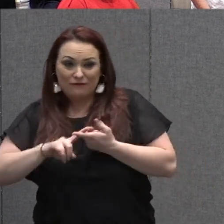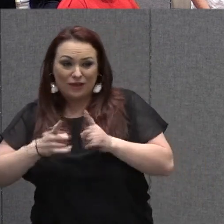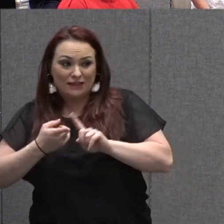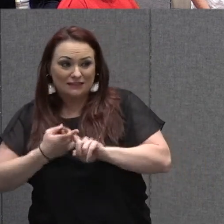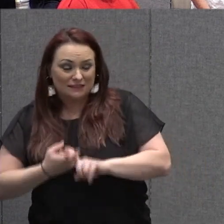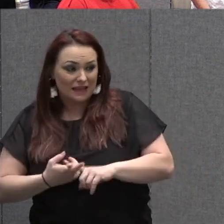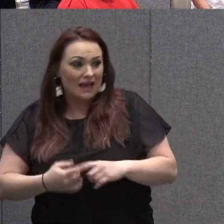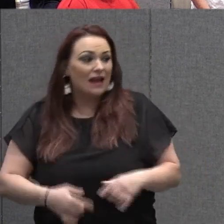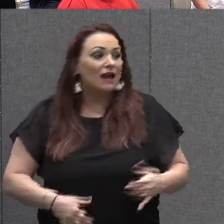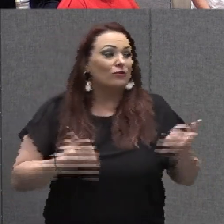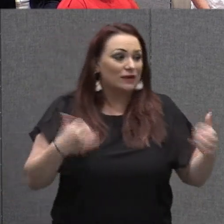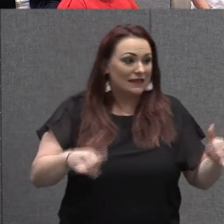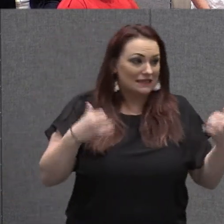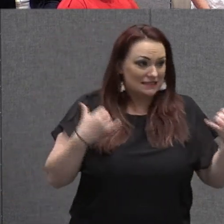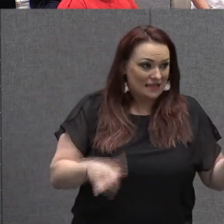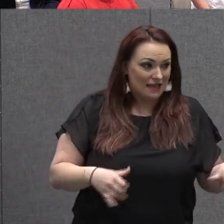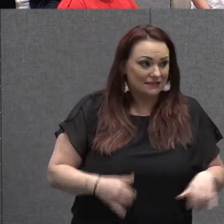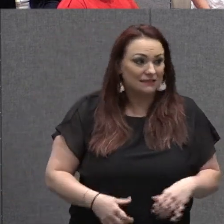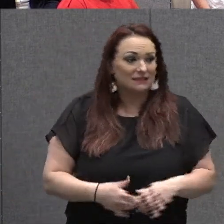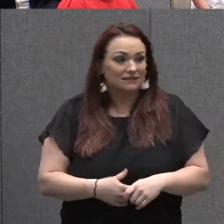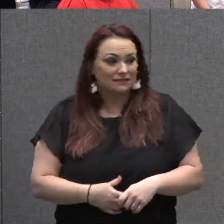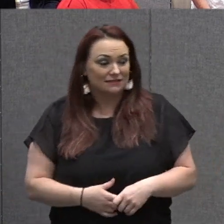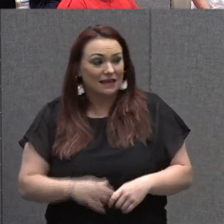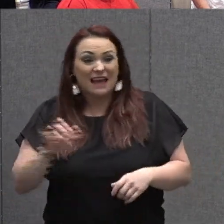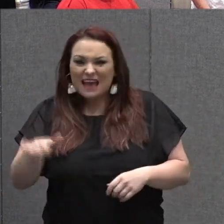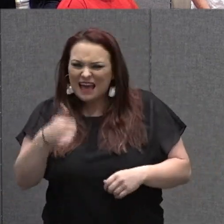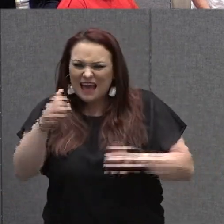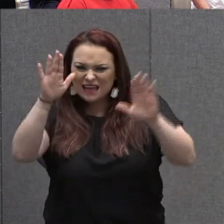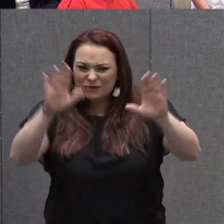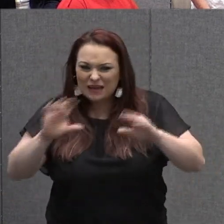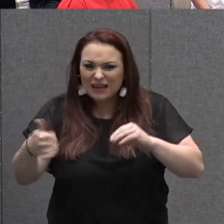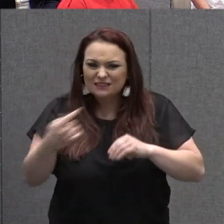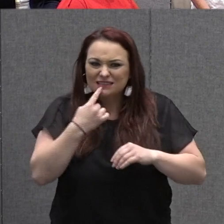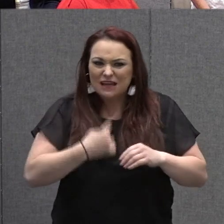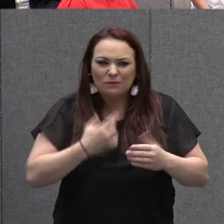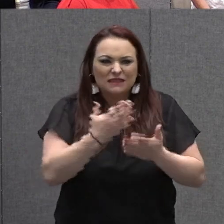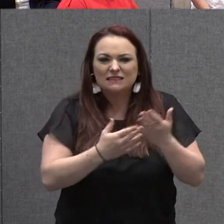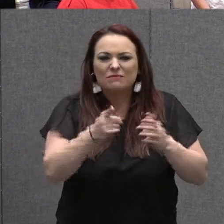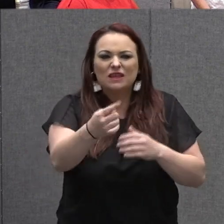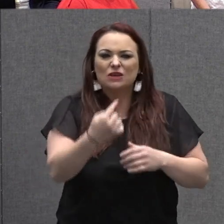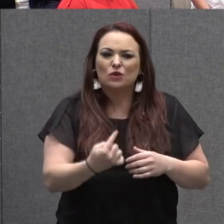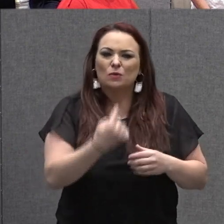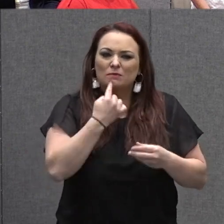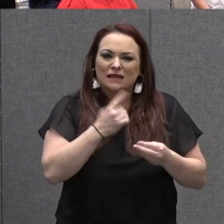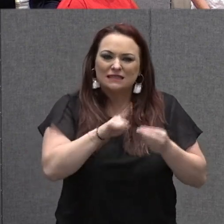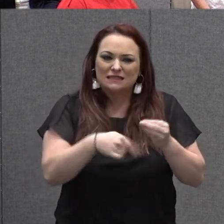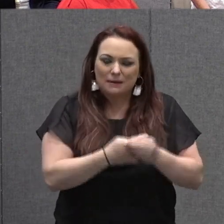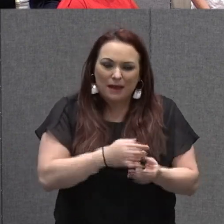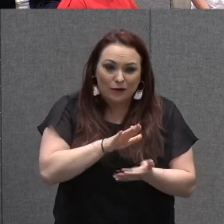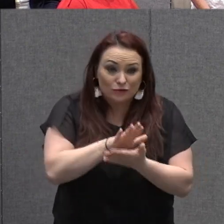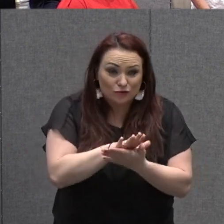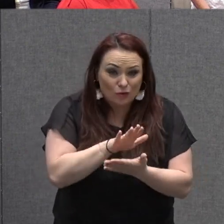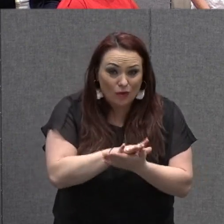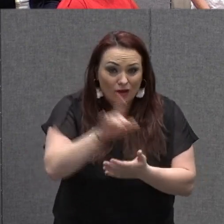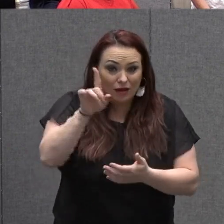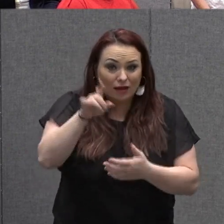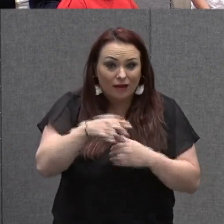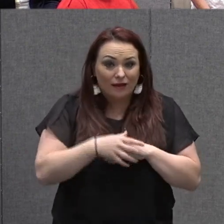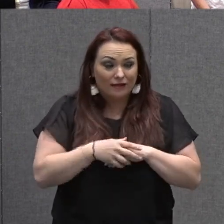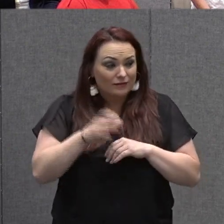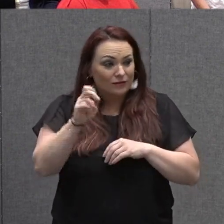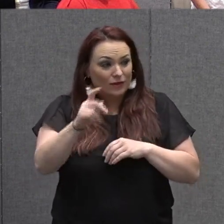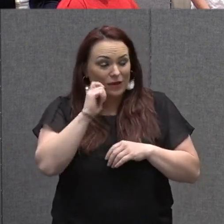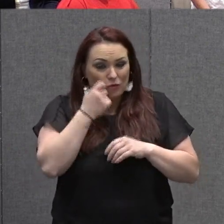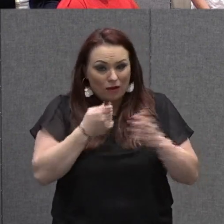Recess. All right, that's awesome. Recess. Is there anyone else who would like to tell us what they miss about school? Yeah,